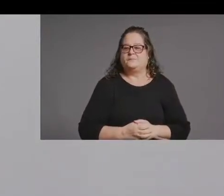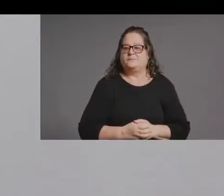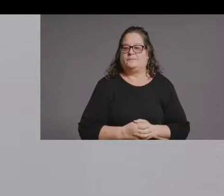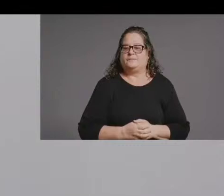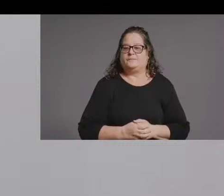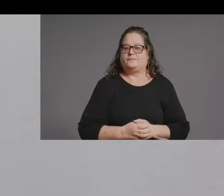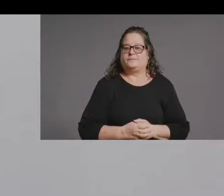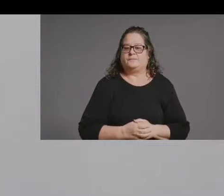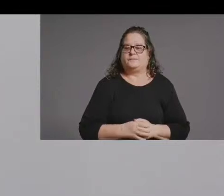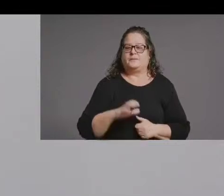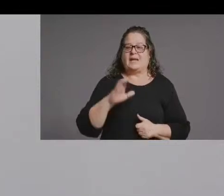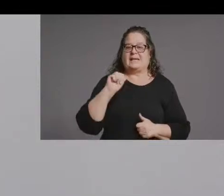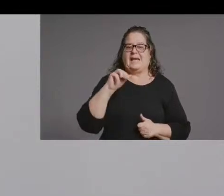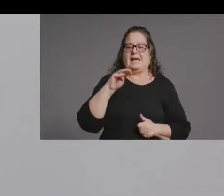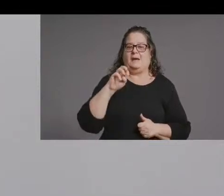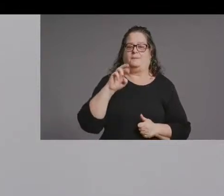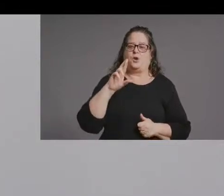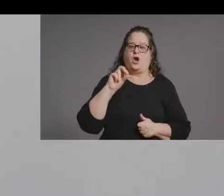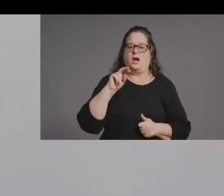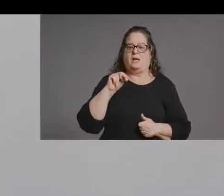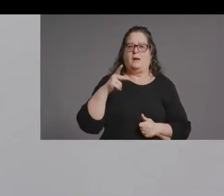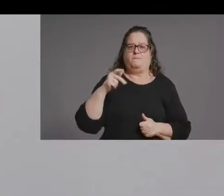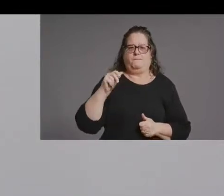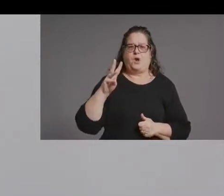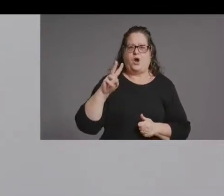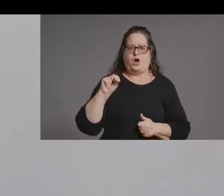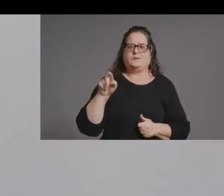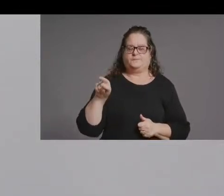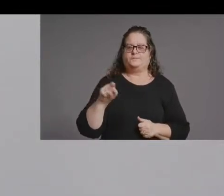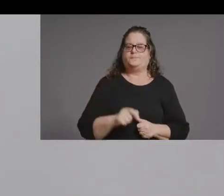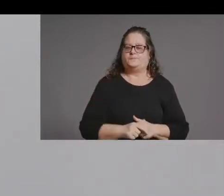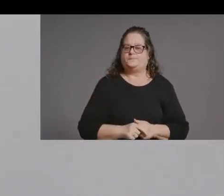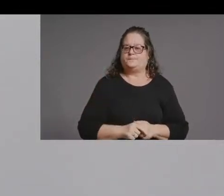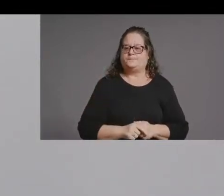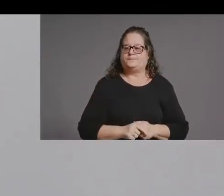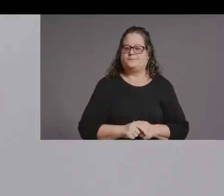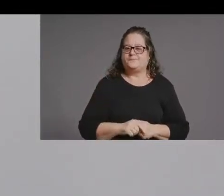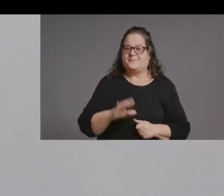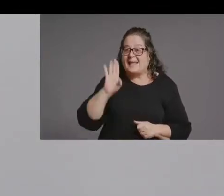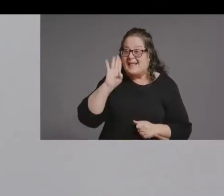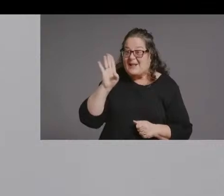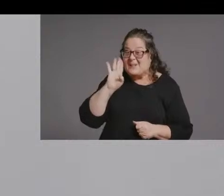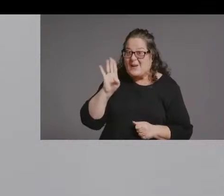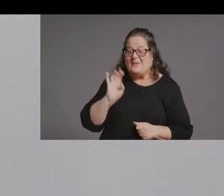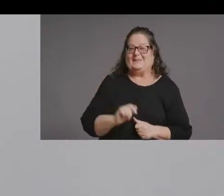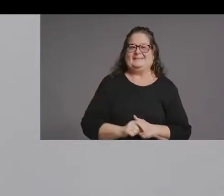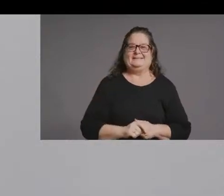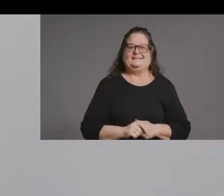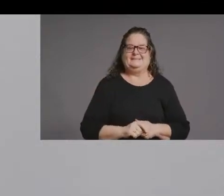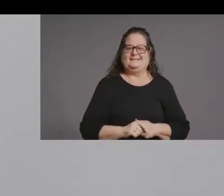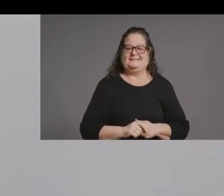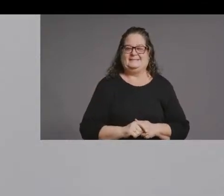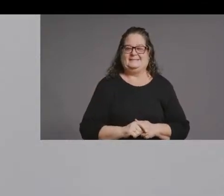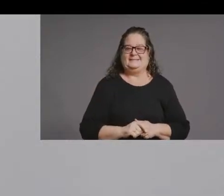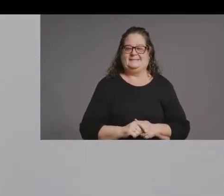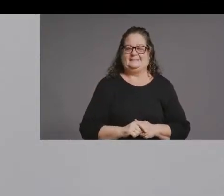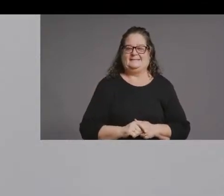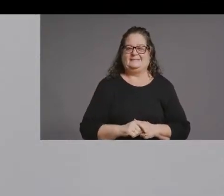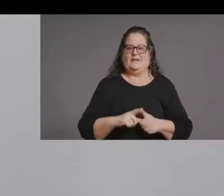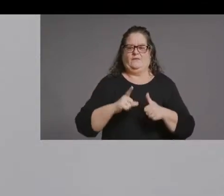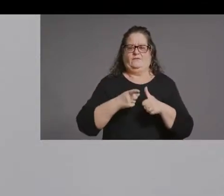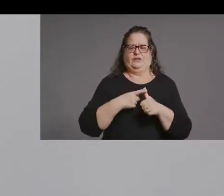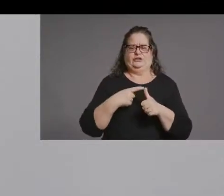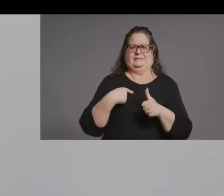Cameron. Hi, Dr. Chris, can you hear me? I can. All right, so I guess the first thing I want to talk to you about is